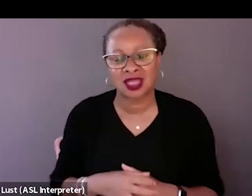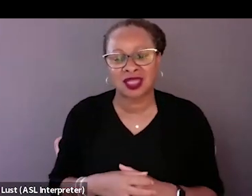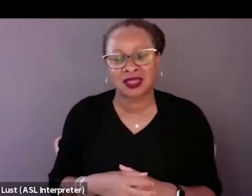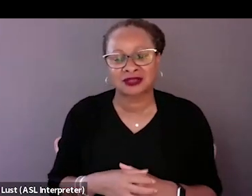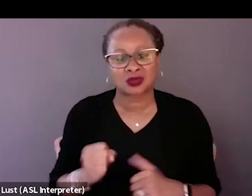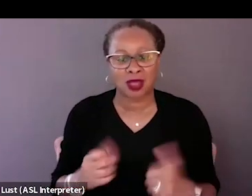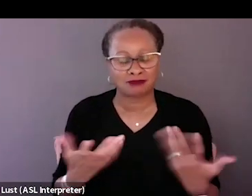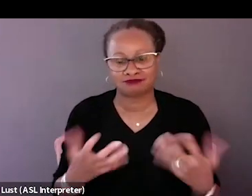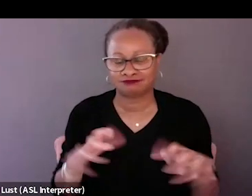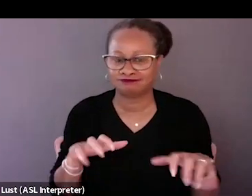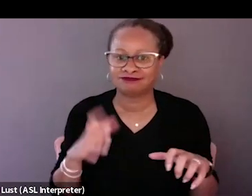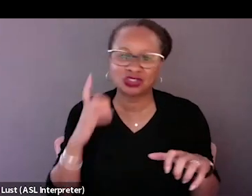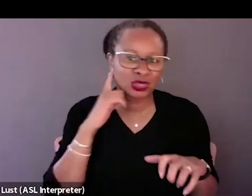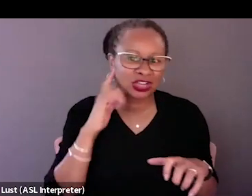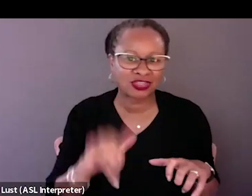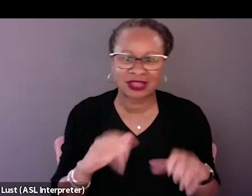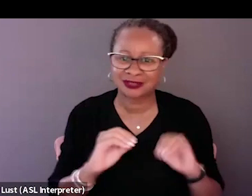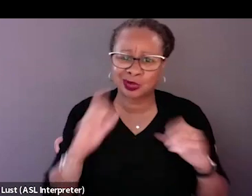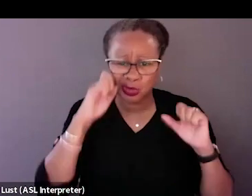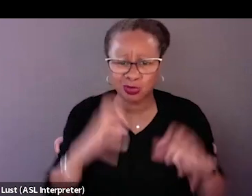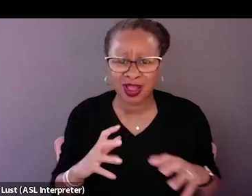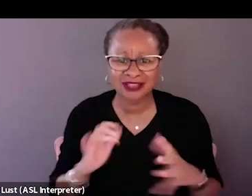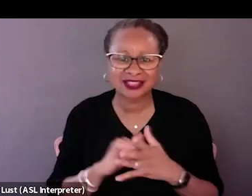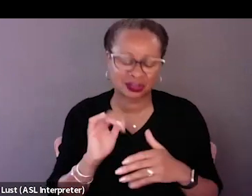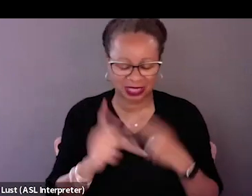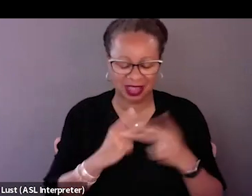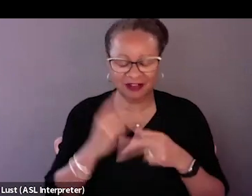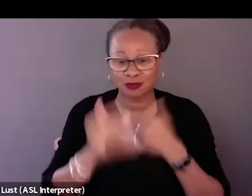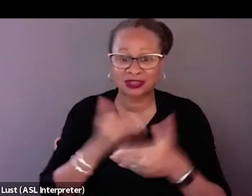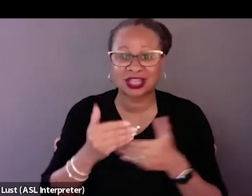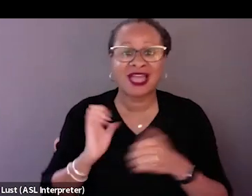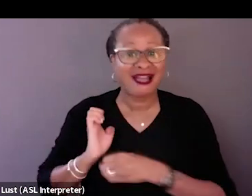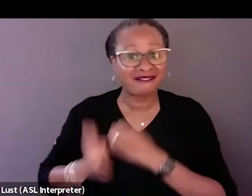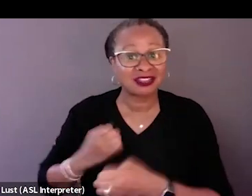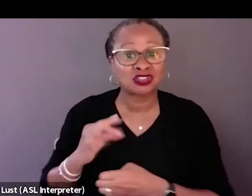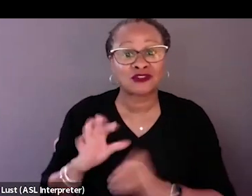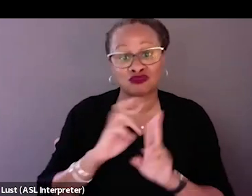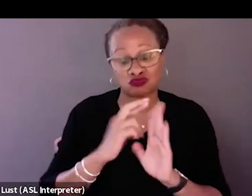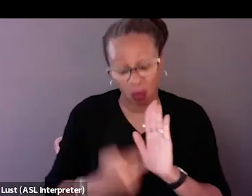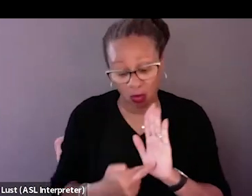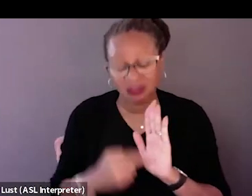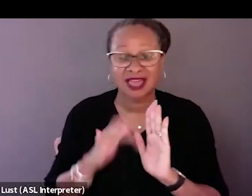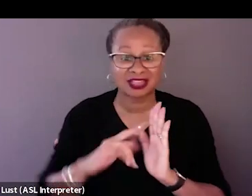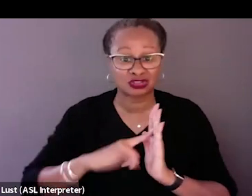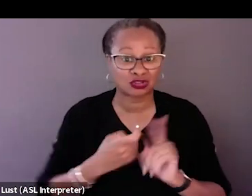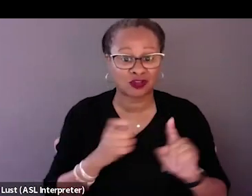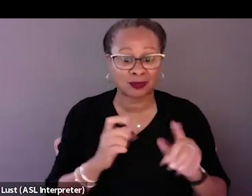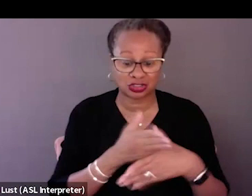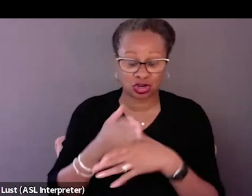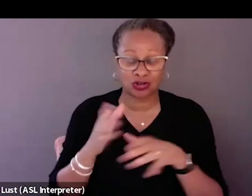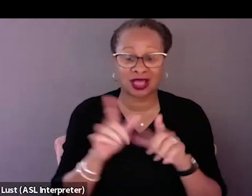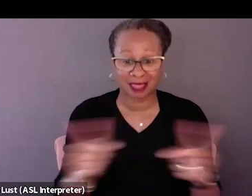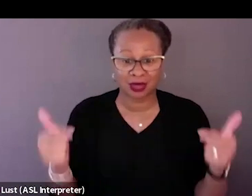to hear, it's no surprise to me that there was that kind of progressive evolution of your roles, and that you started from a shared language that